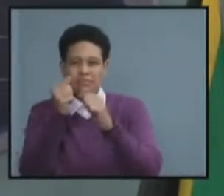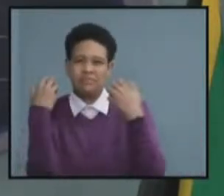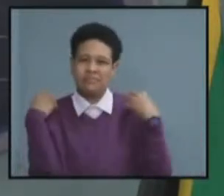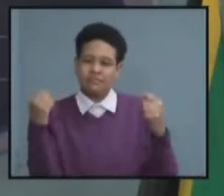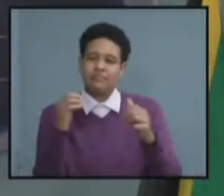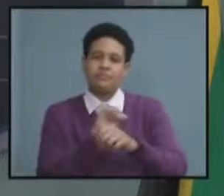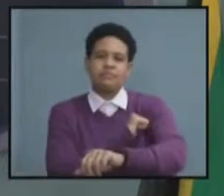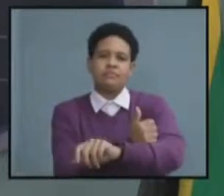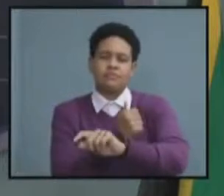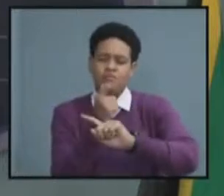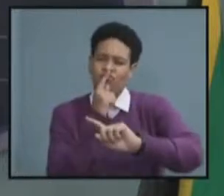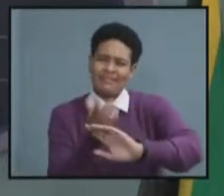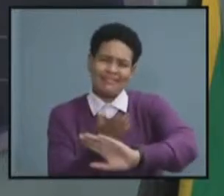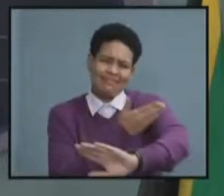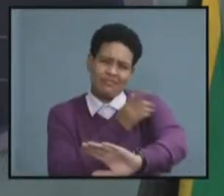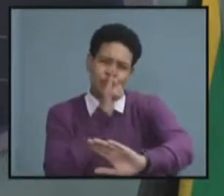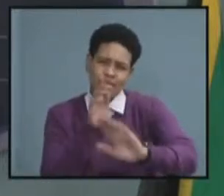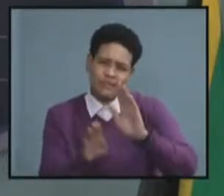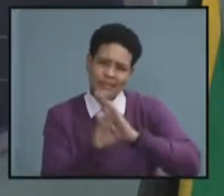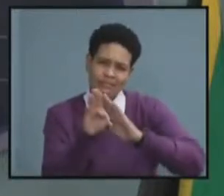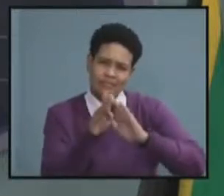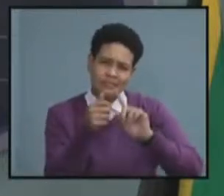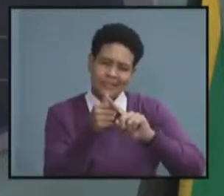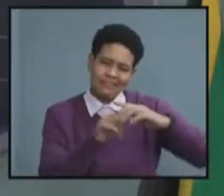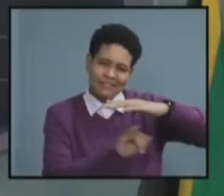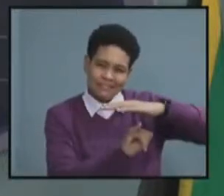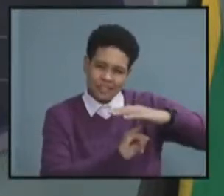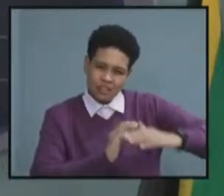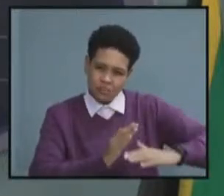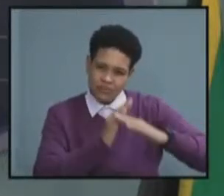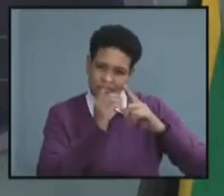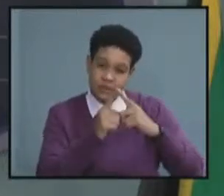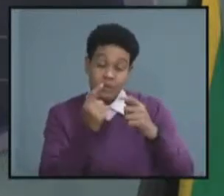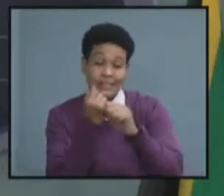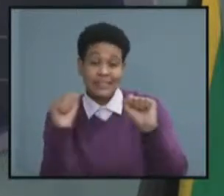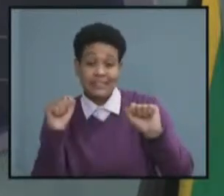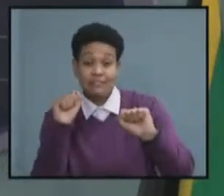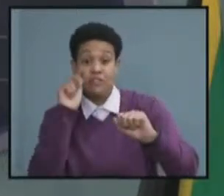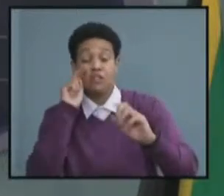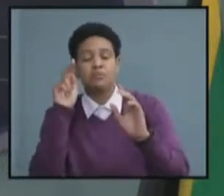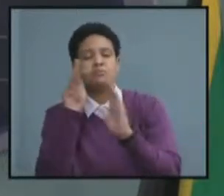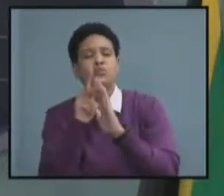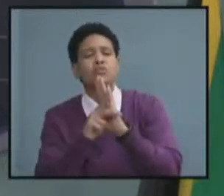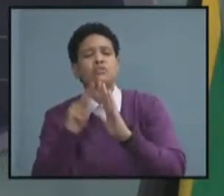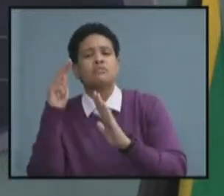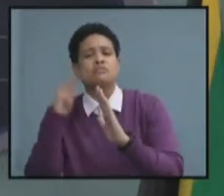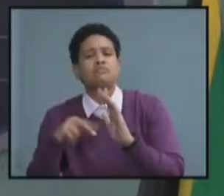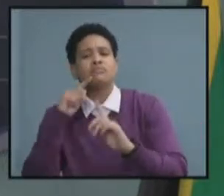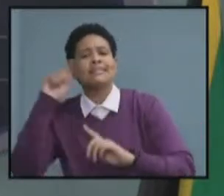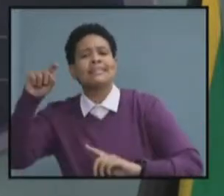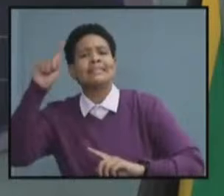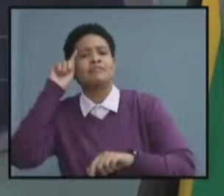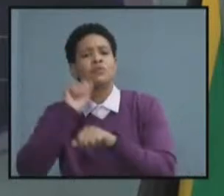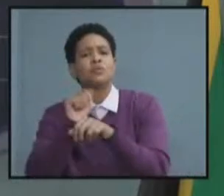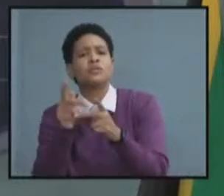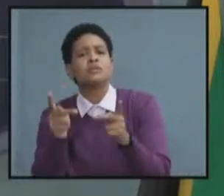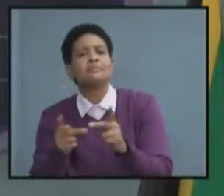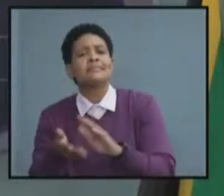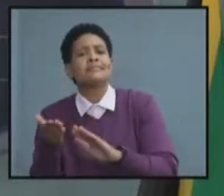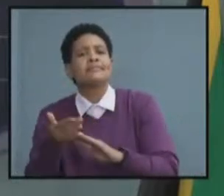well advanced with developing the infection prevention and safety protocols that would be needed for the workplace.